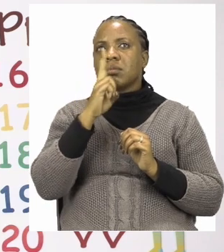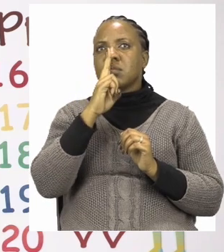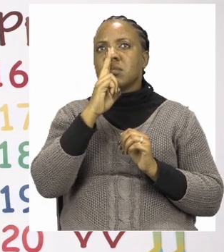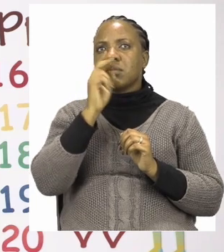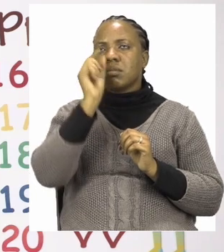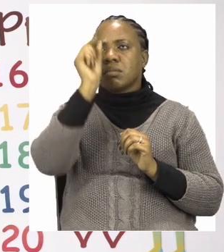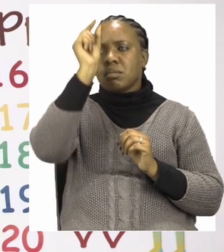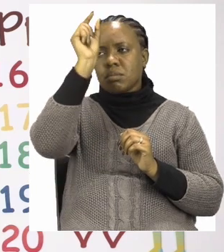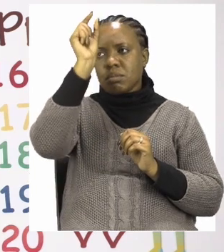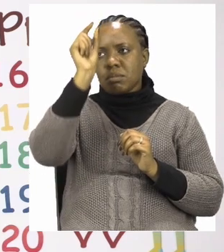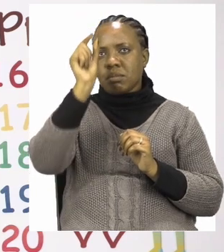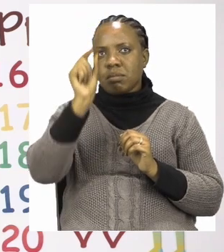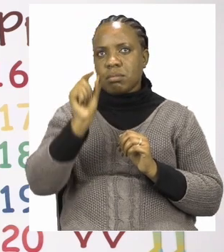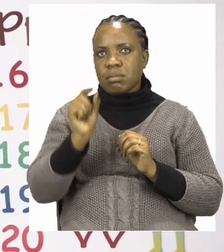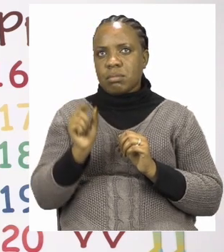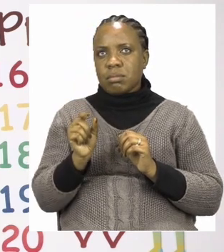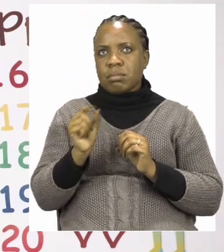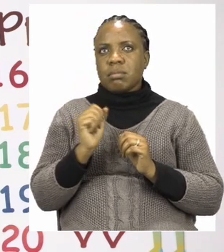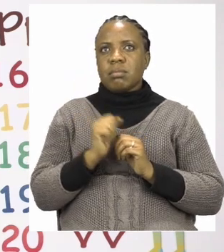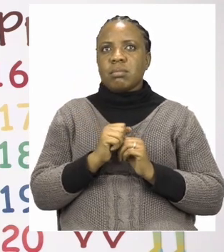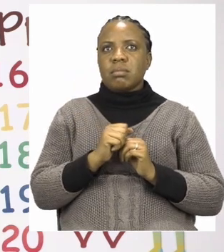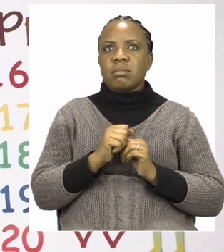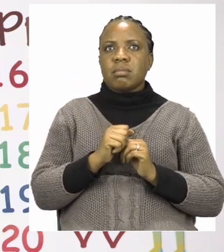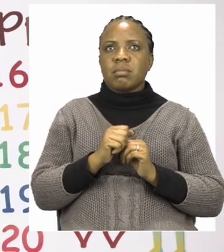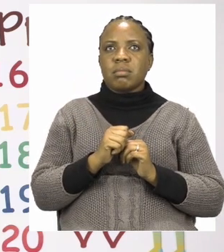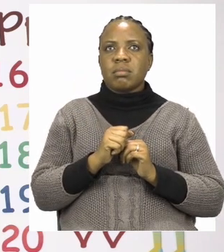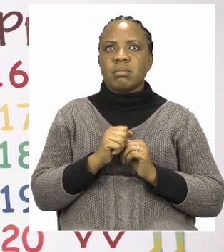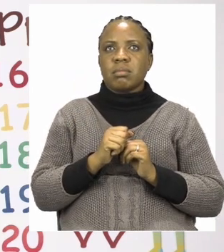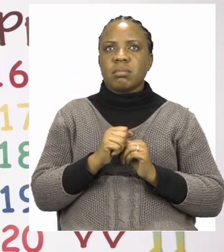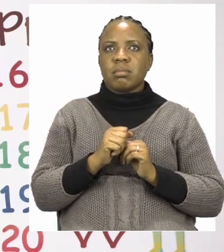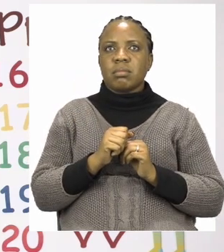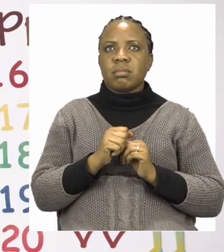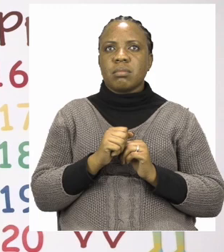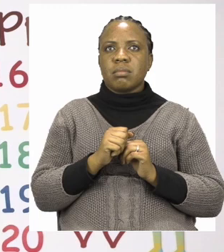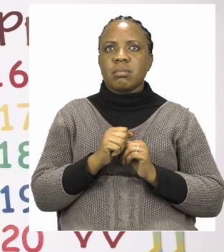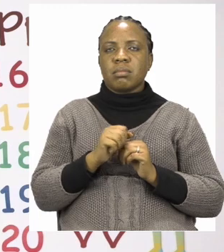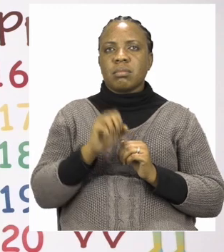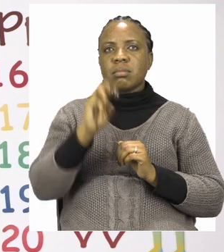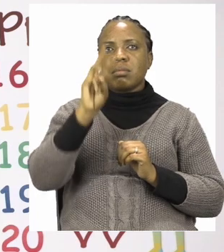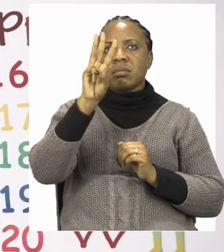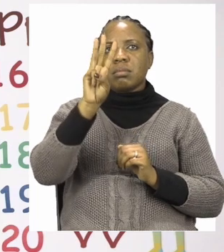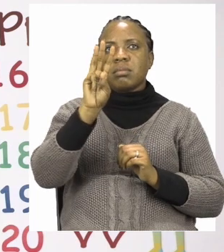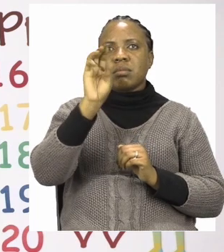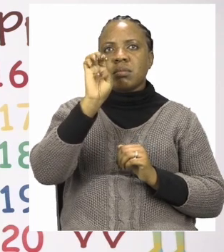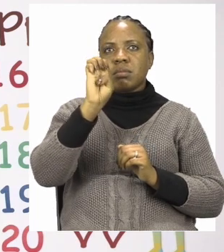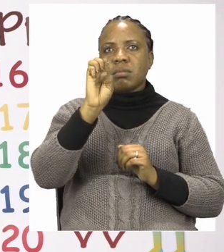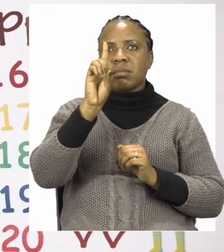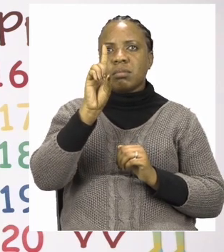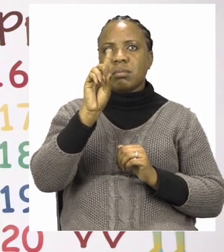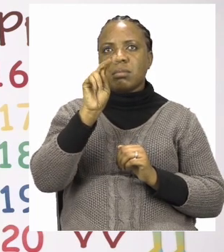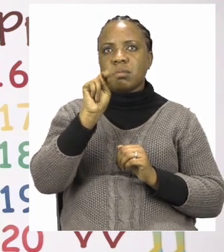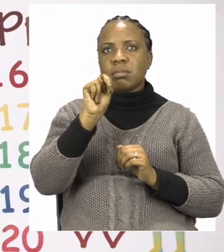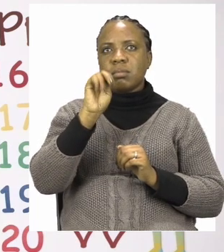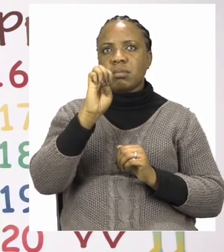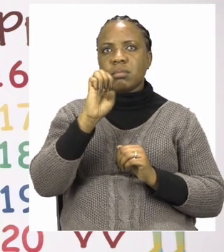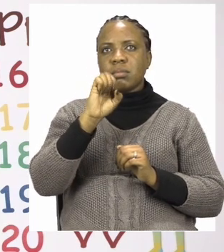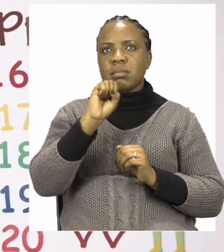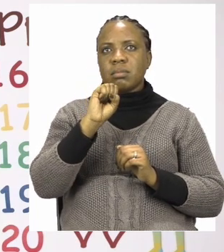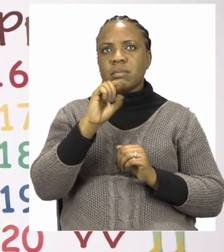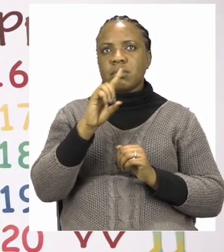it going down. We're going to start by spelling it. Because it is